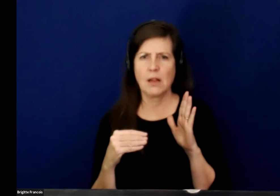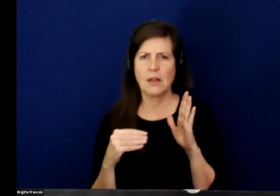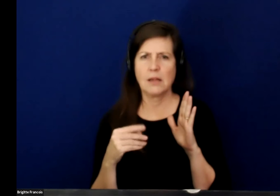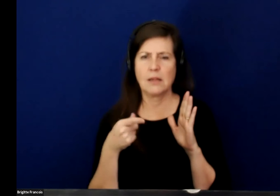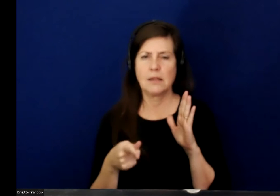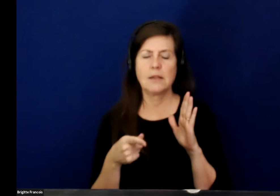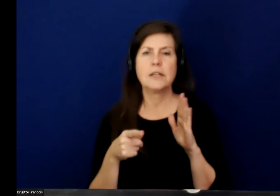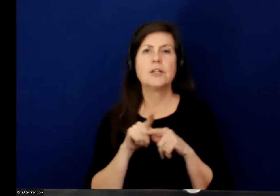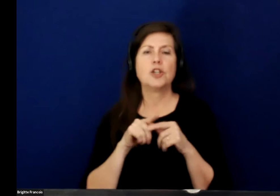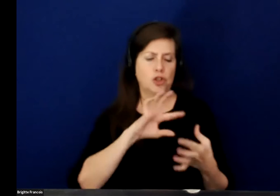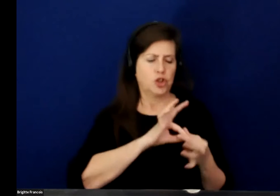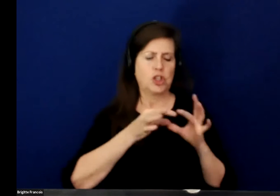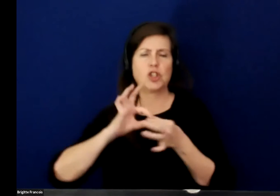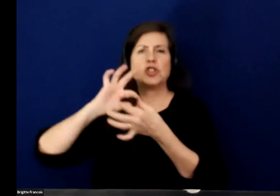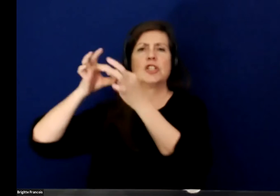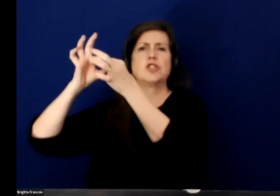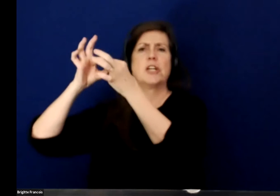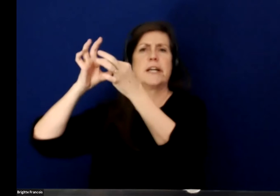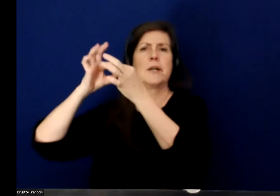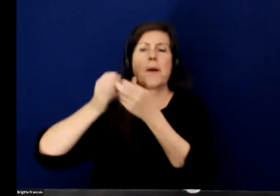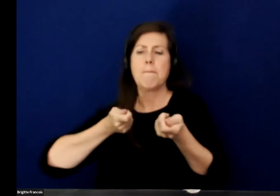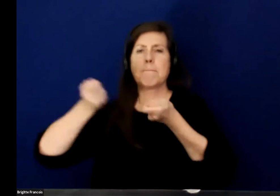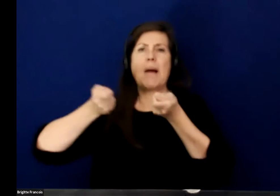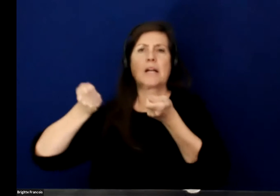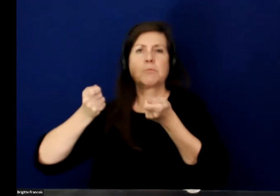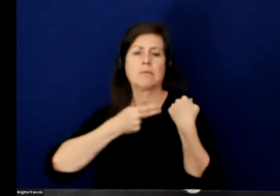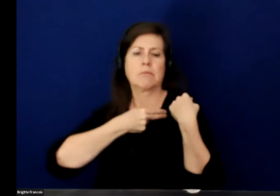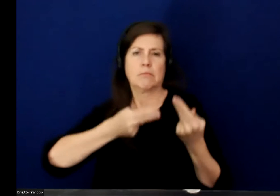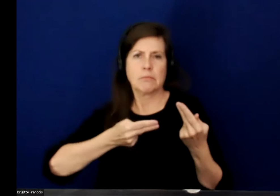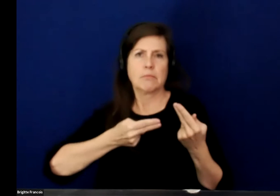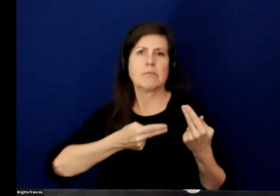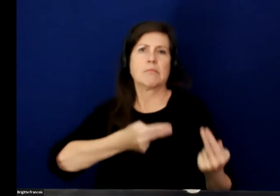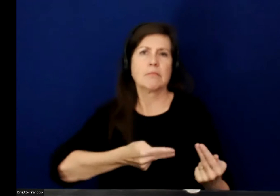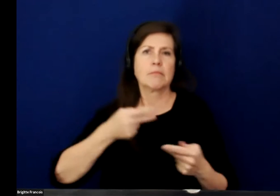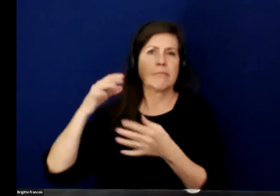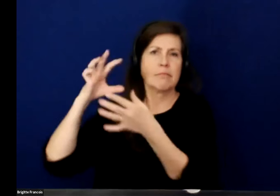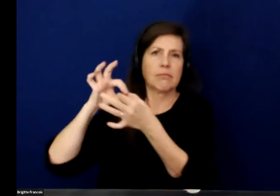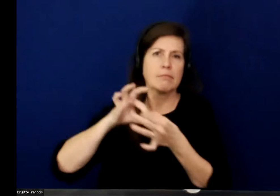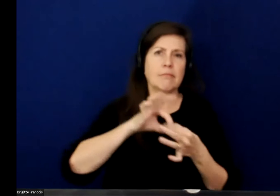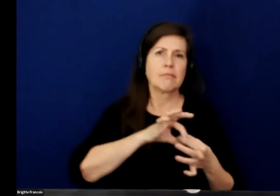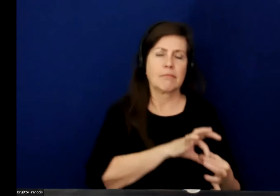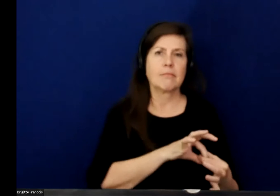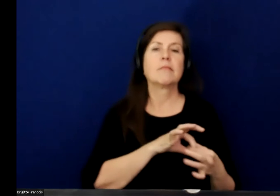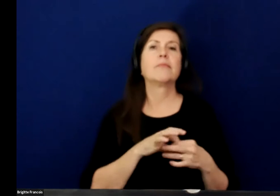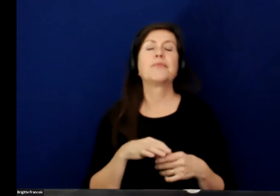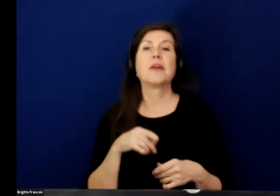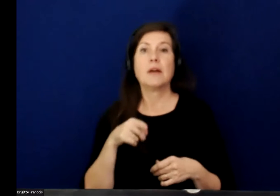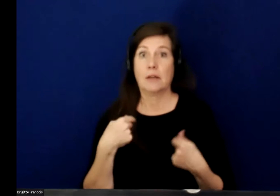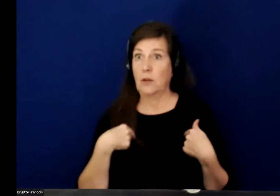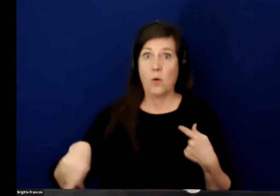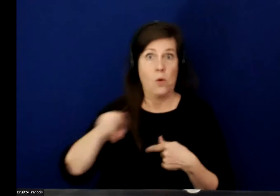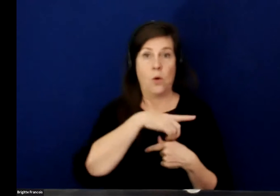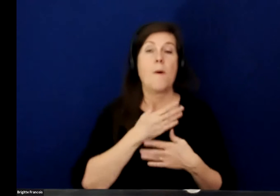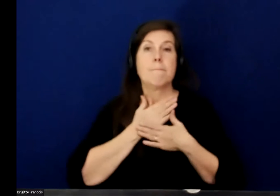change management. Because basically what we want here, we want to change. We want everyone to change